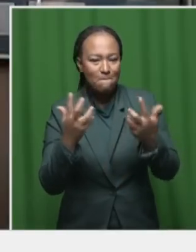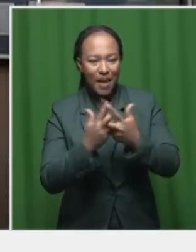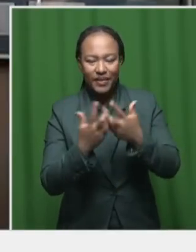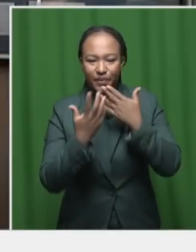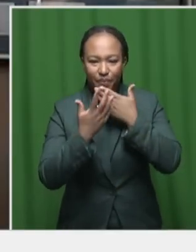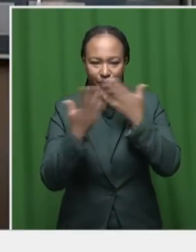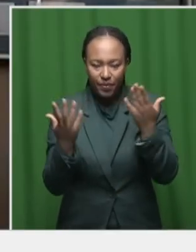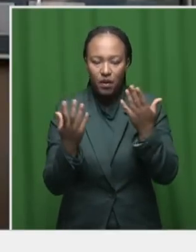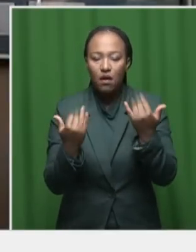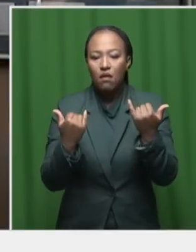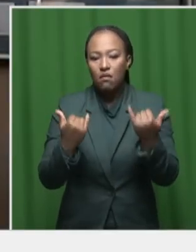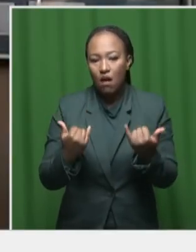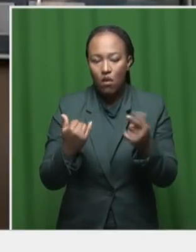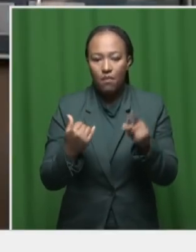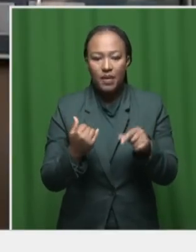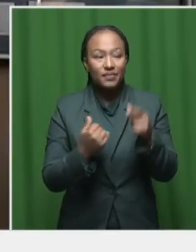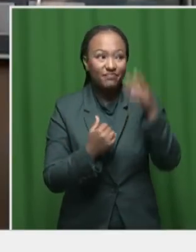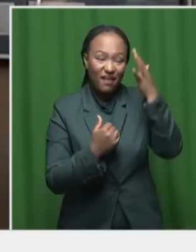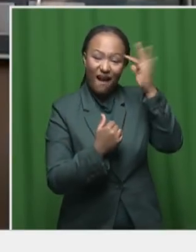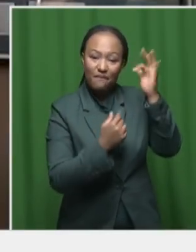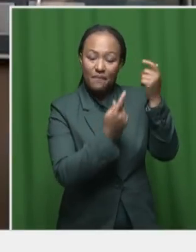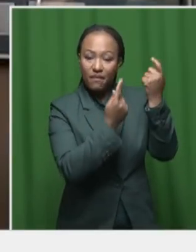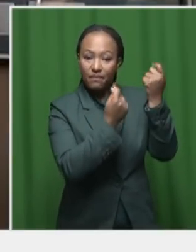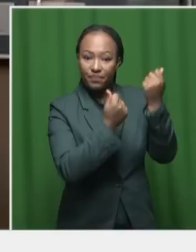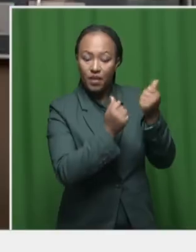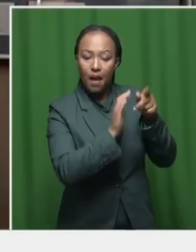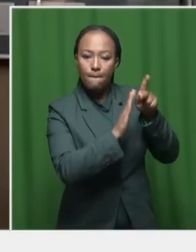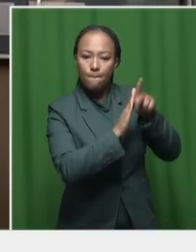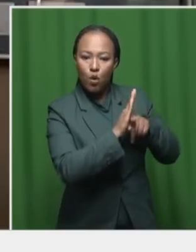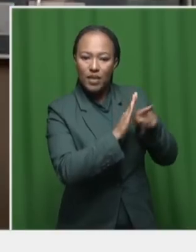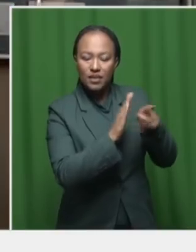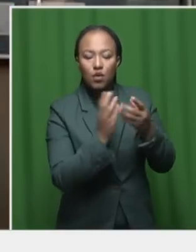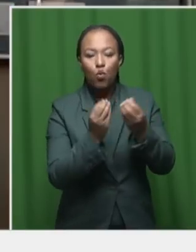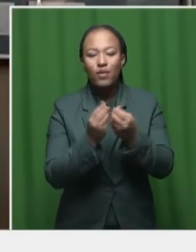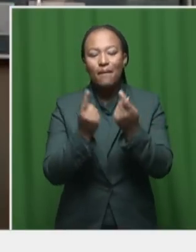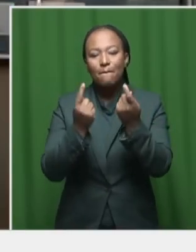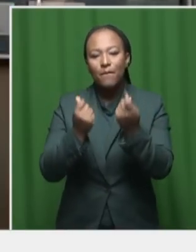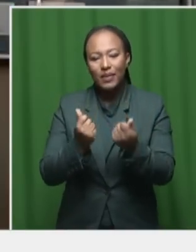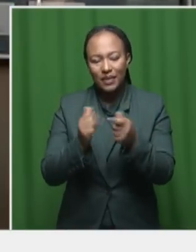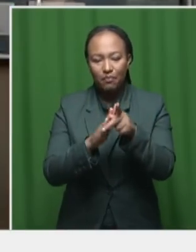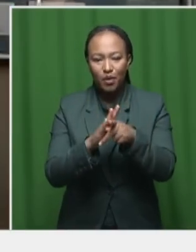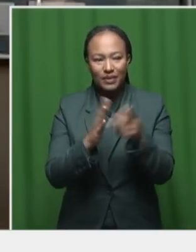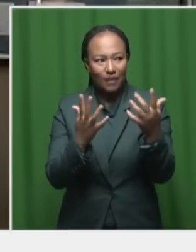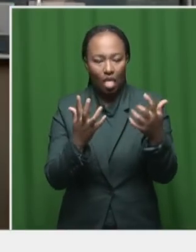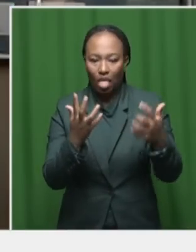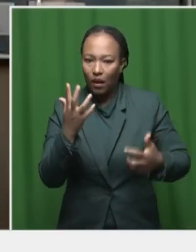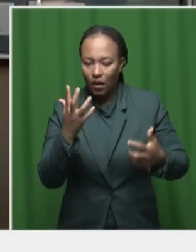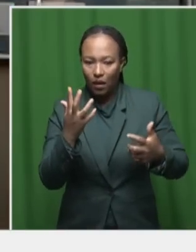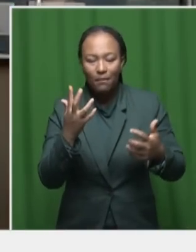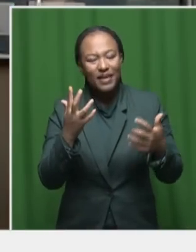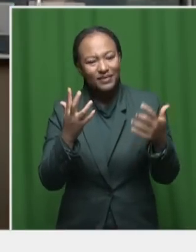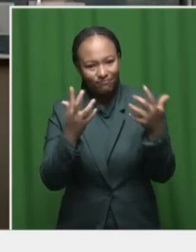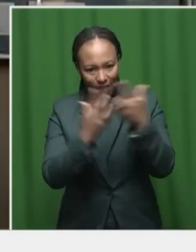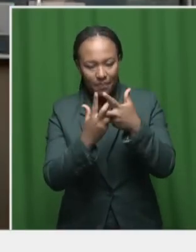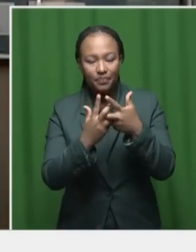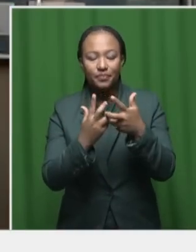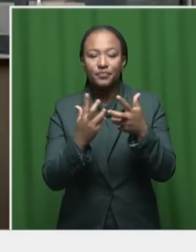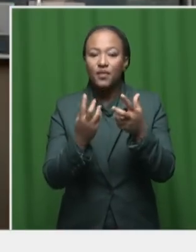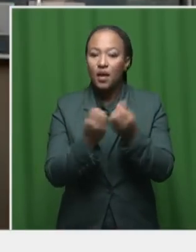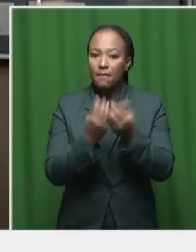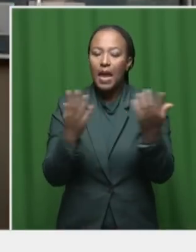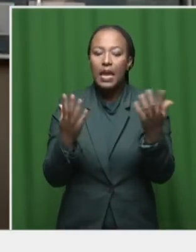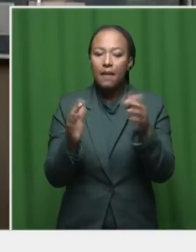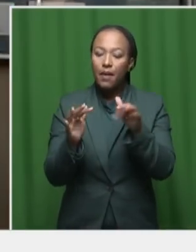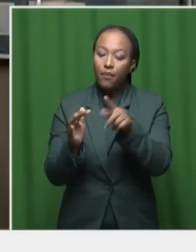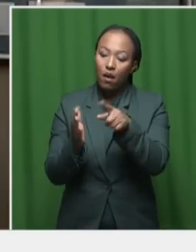doing is perhaps to get fiscal policy more in line with monetary policy in South Africa. But rising interest rates is not good for people with debt.